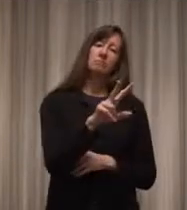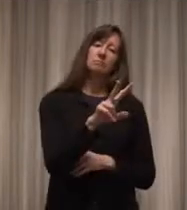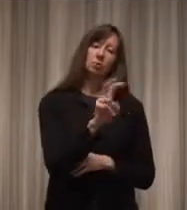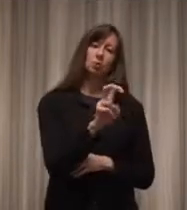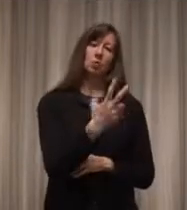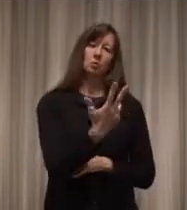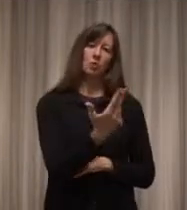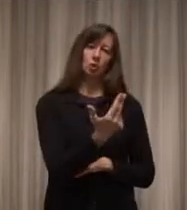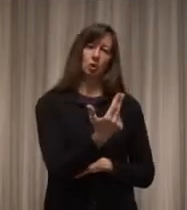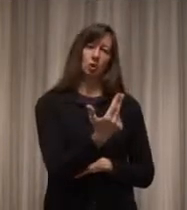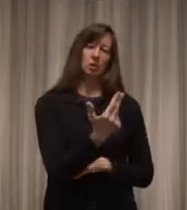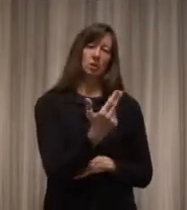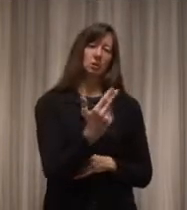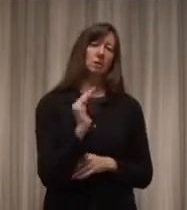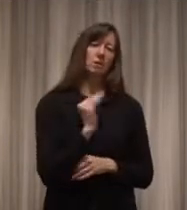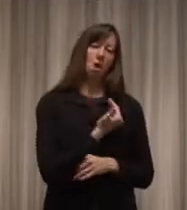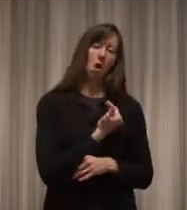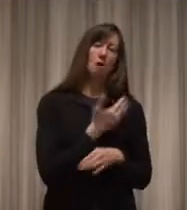friends, colleagues,